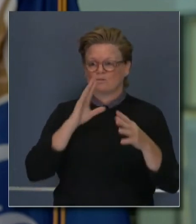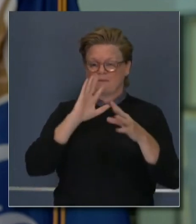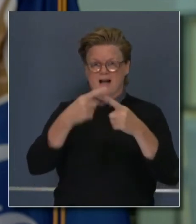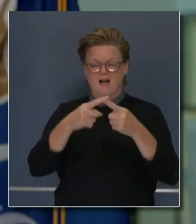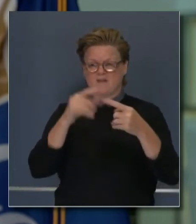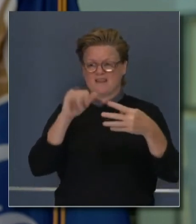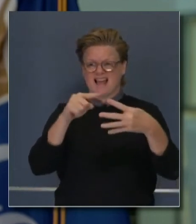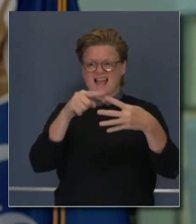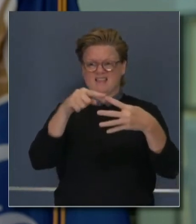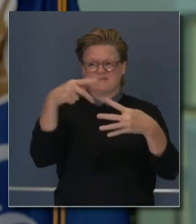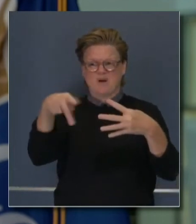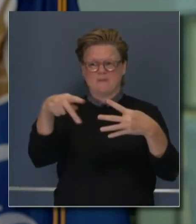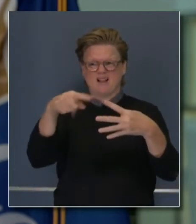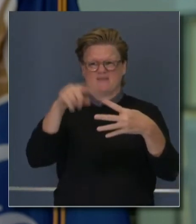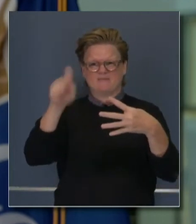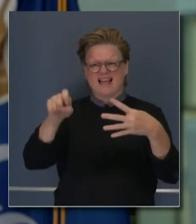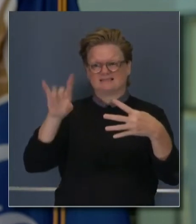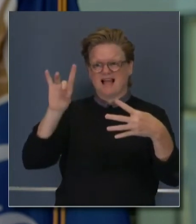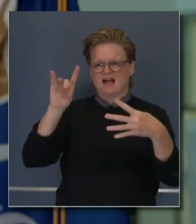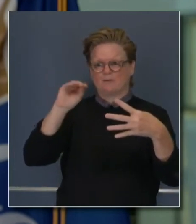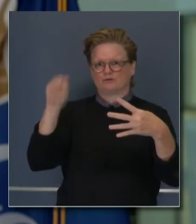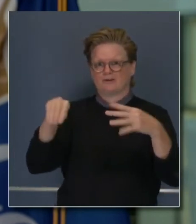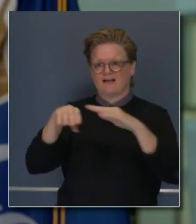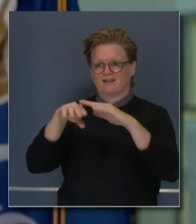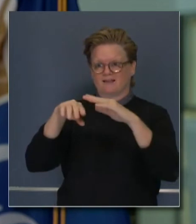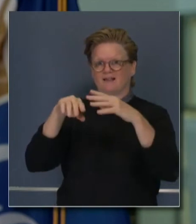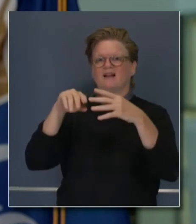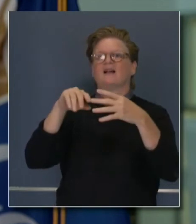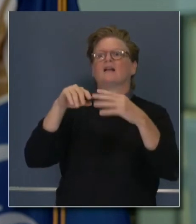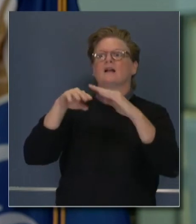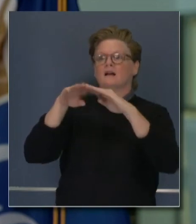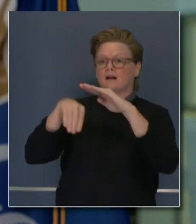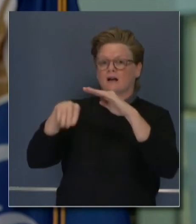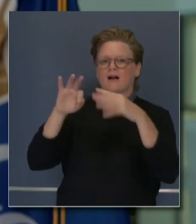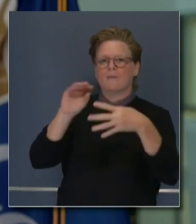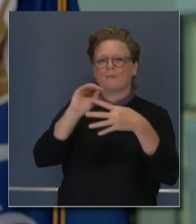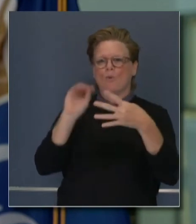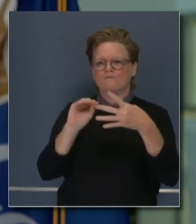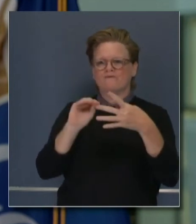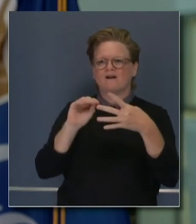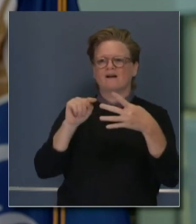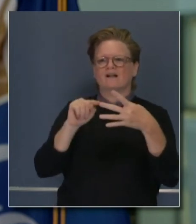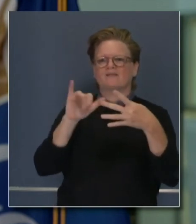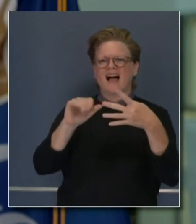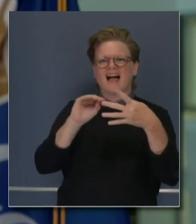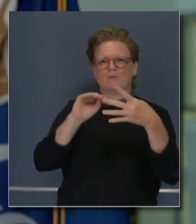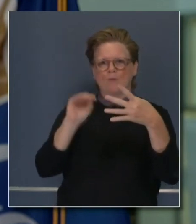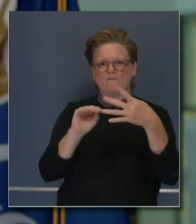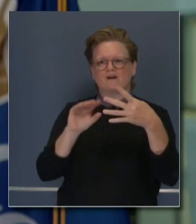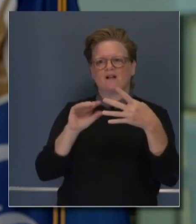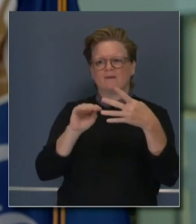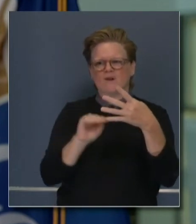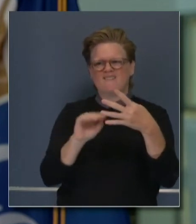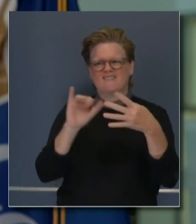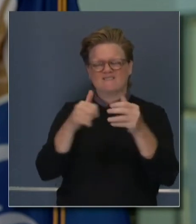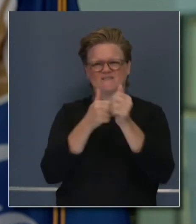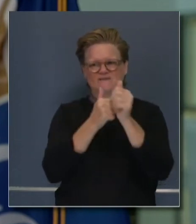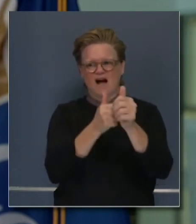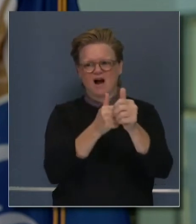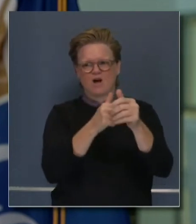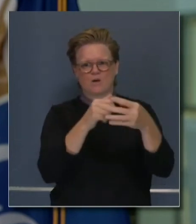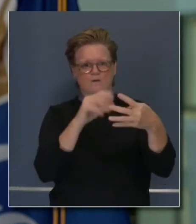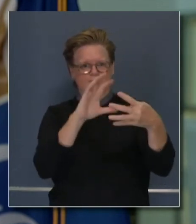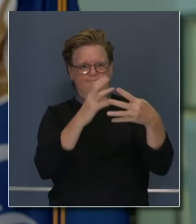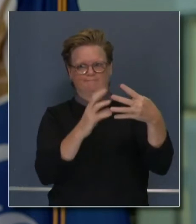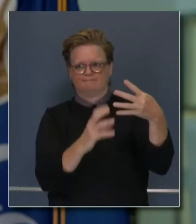below. Criteria as it relates to case rates, 7 case rate or below, and that will make a determination as to when